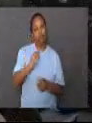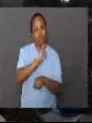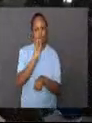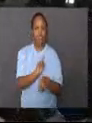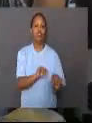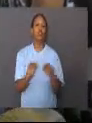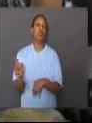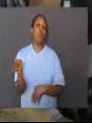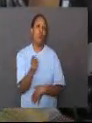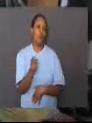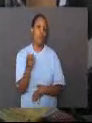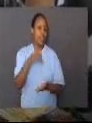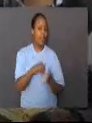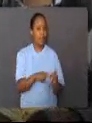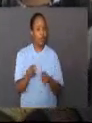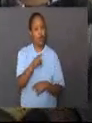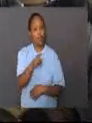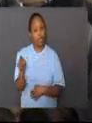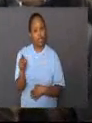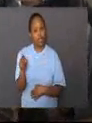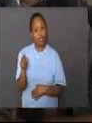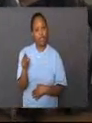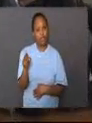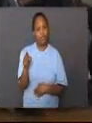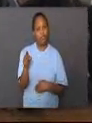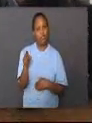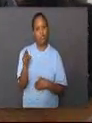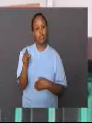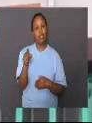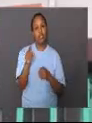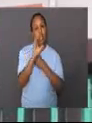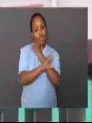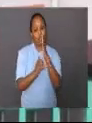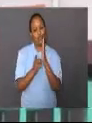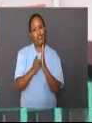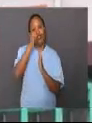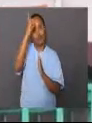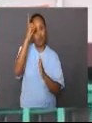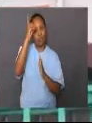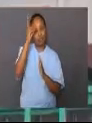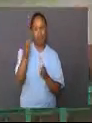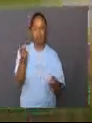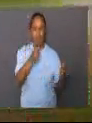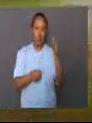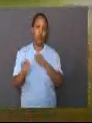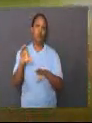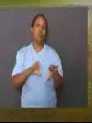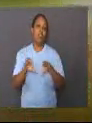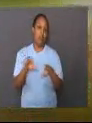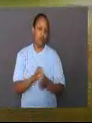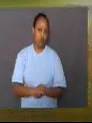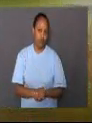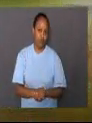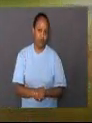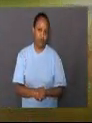citizen and to be able to contribute to the development of Ethiopia.